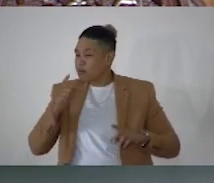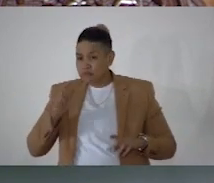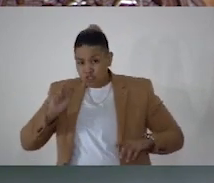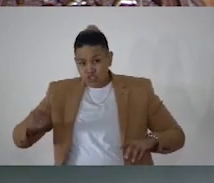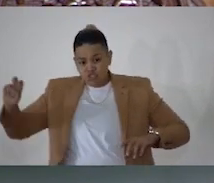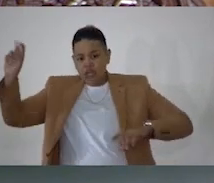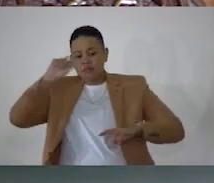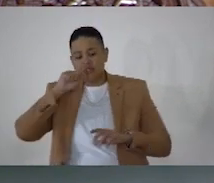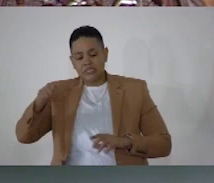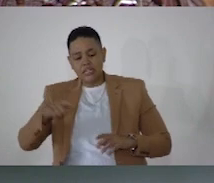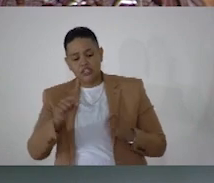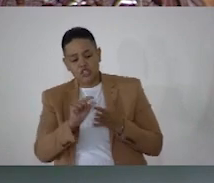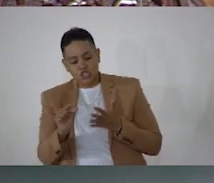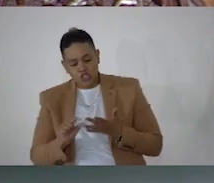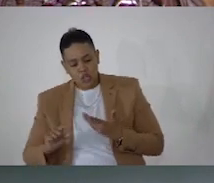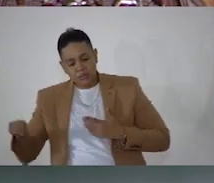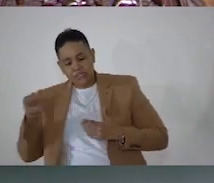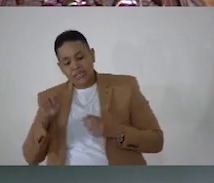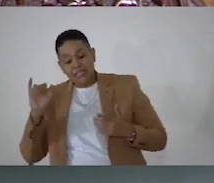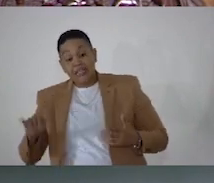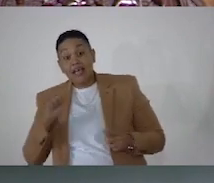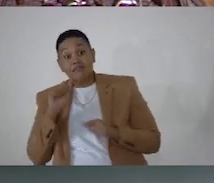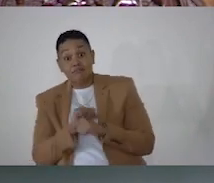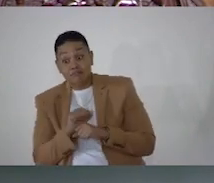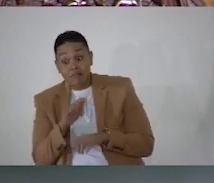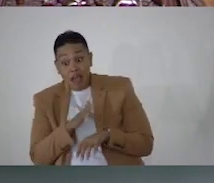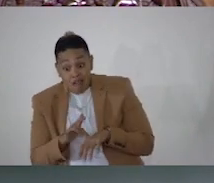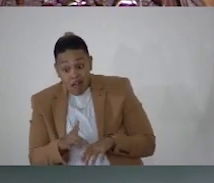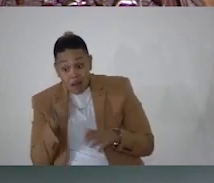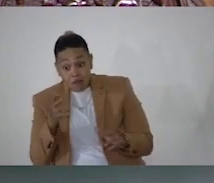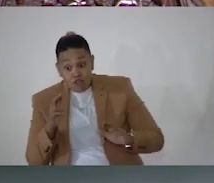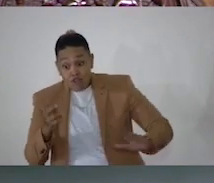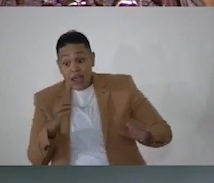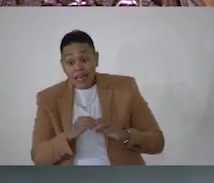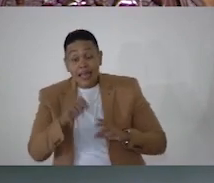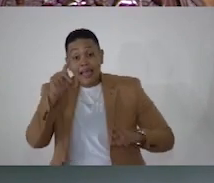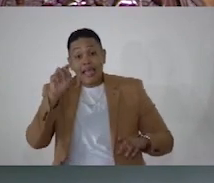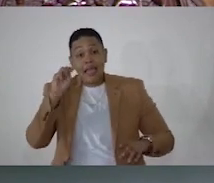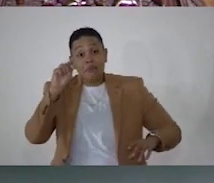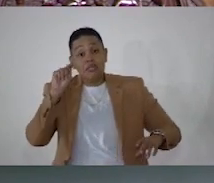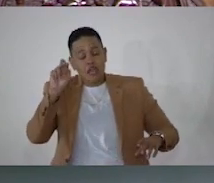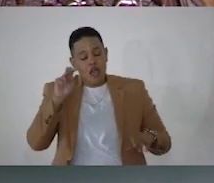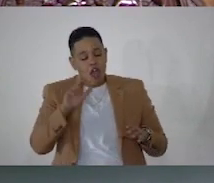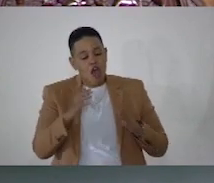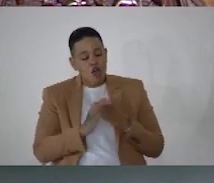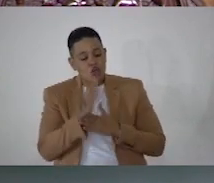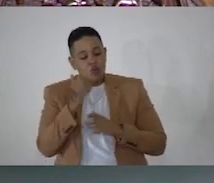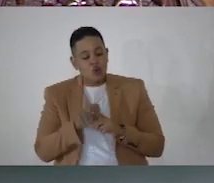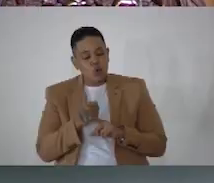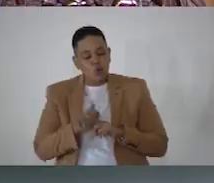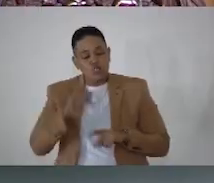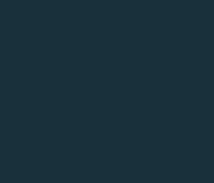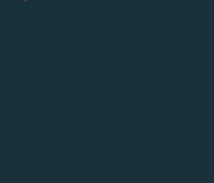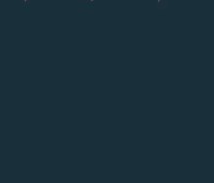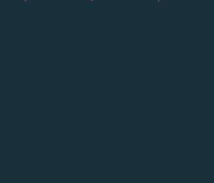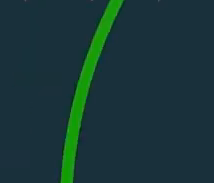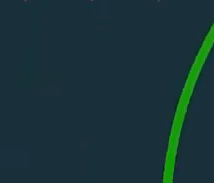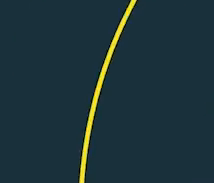transportation subsidies that is available in the KMTR through the